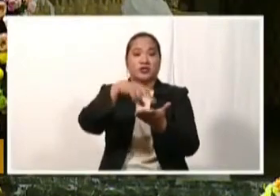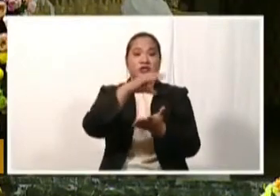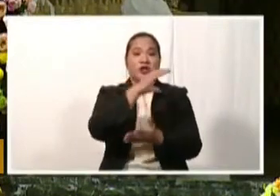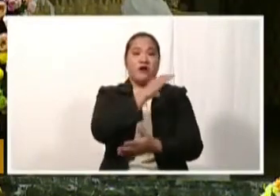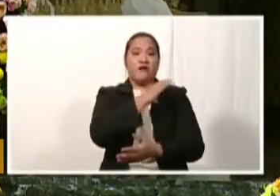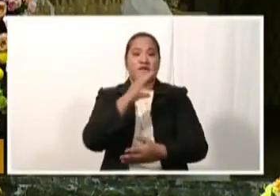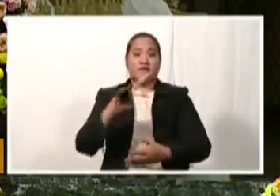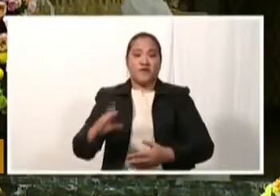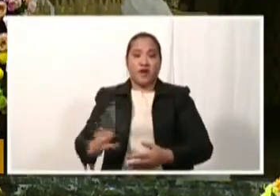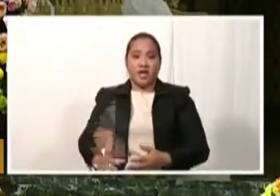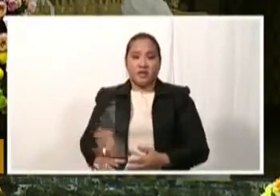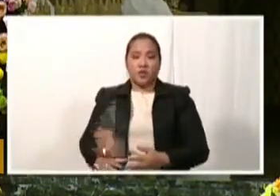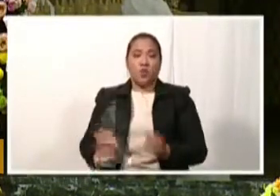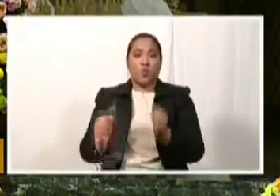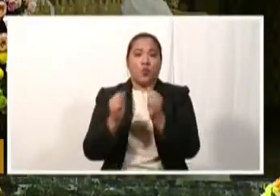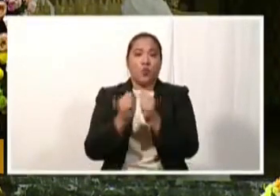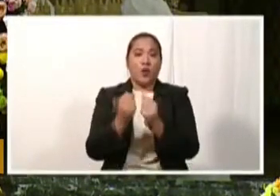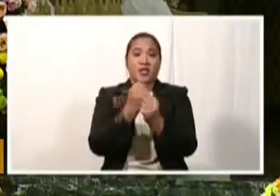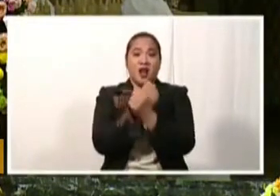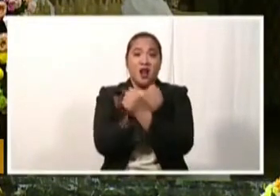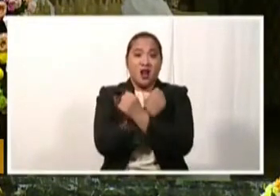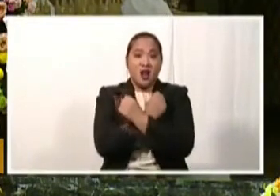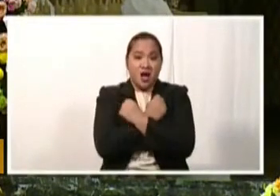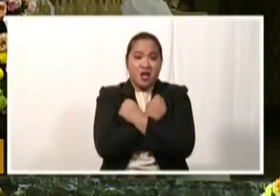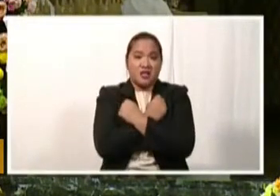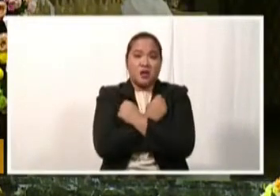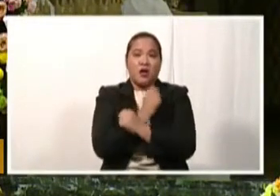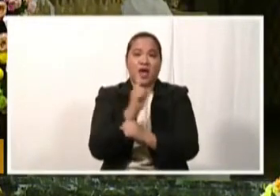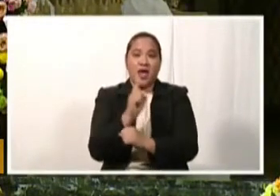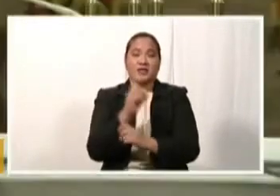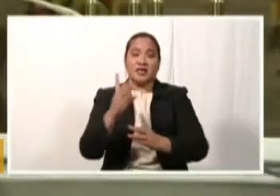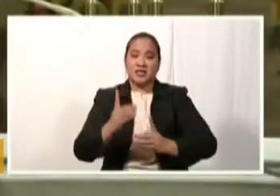Christ with love and devotion.